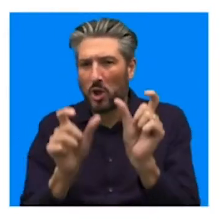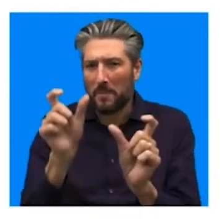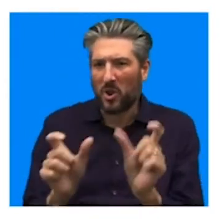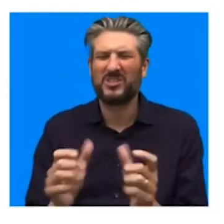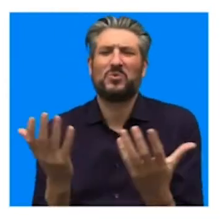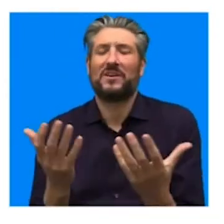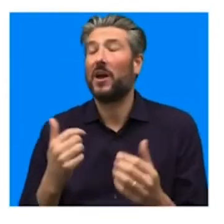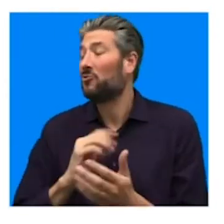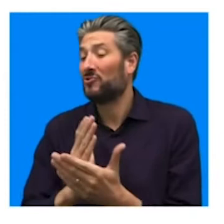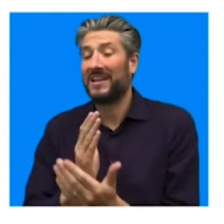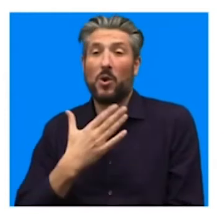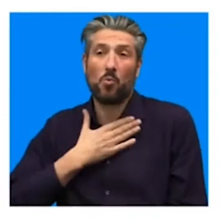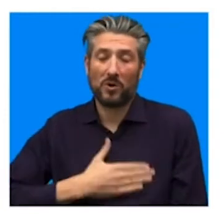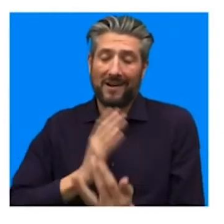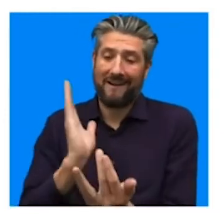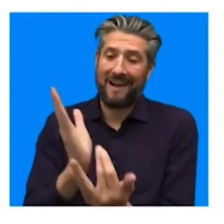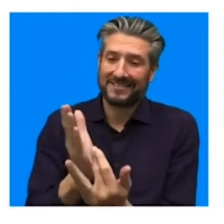technologies, whatever falls.